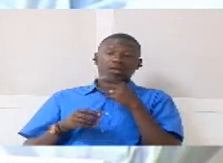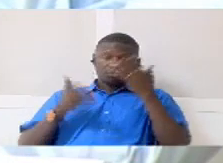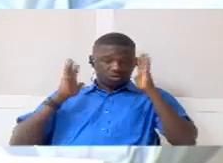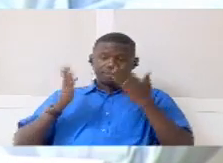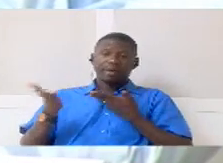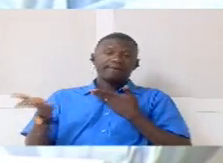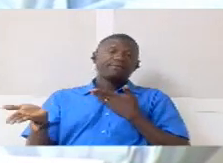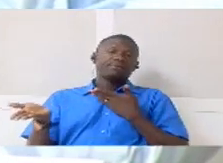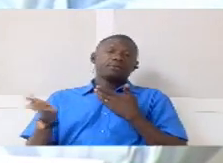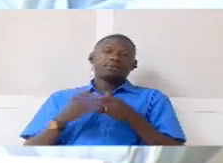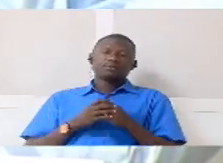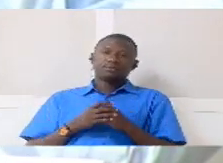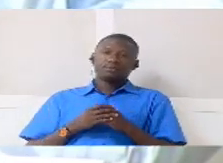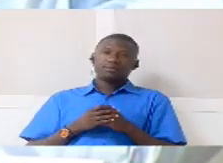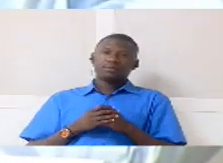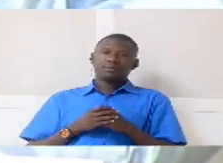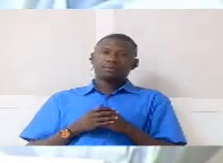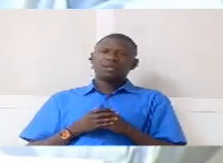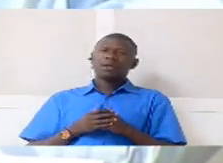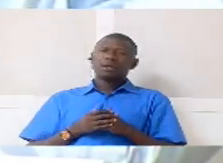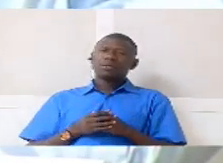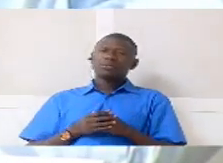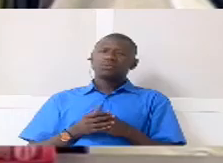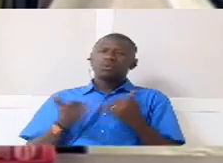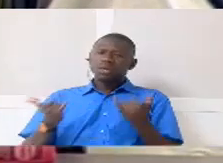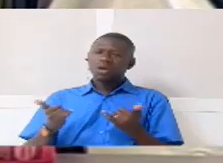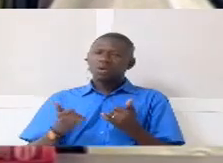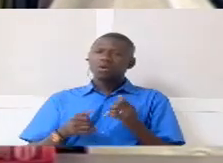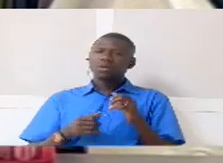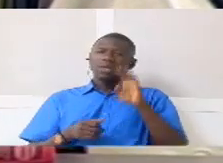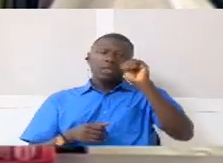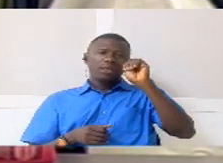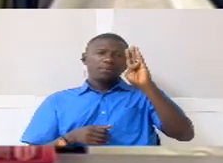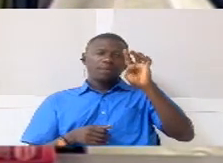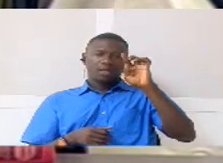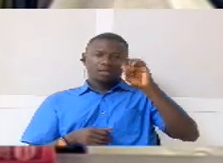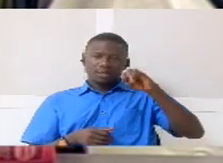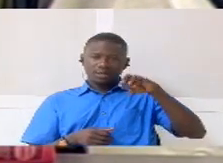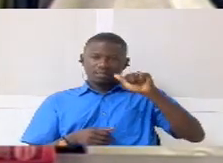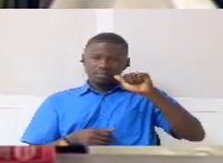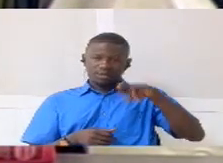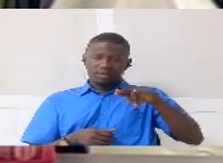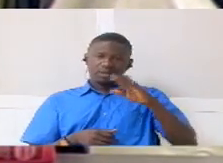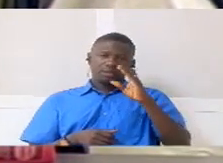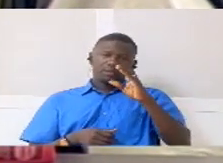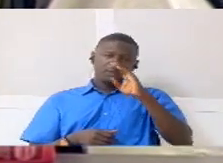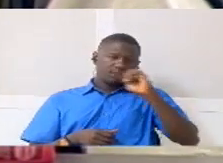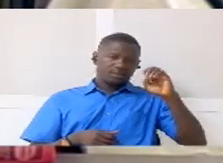And what was Ibrahim Sise's demand? Silang Ibrahim Sise nata mune kaningate mune foye.